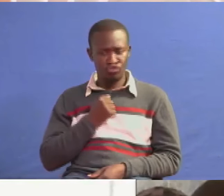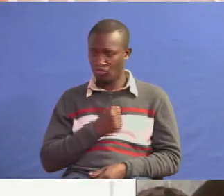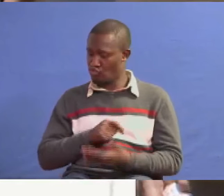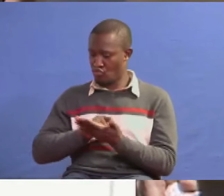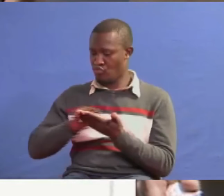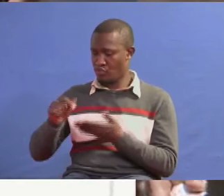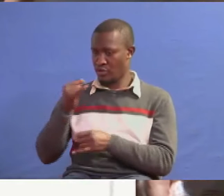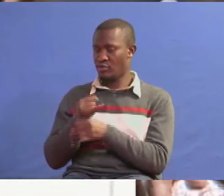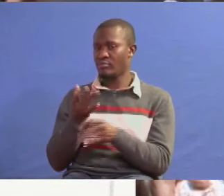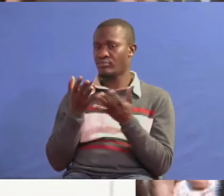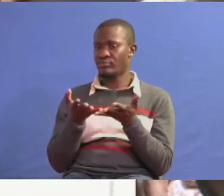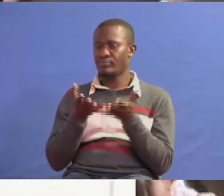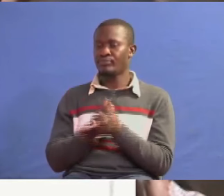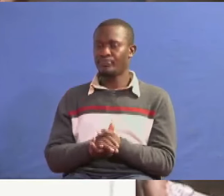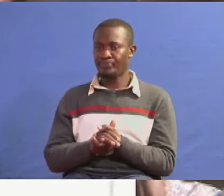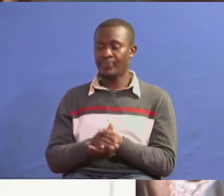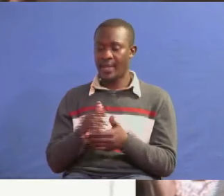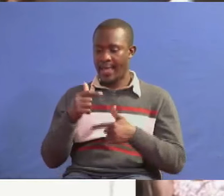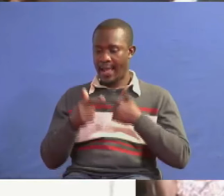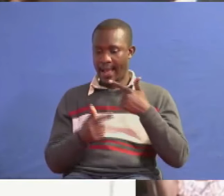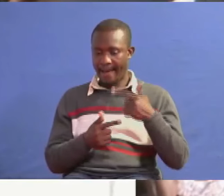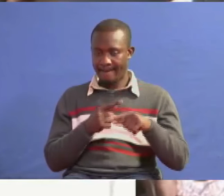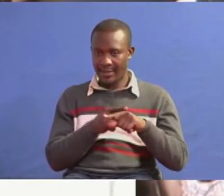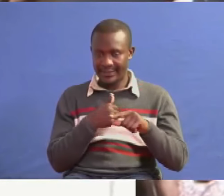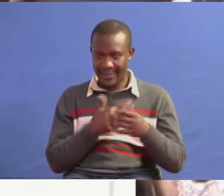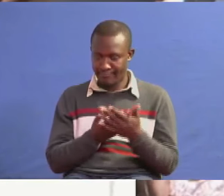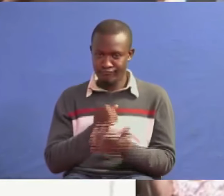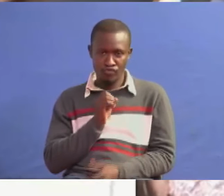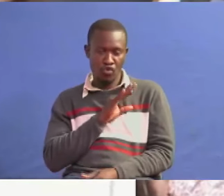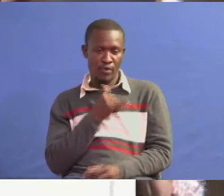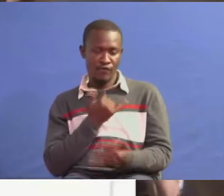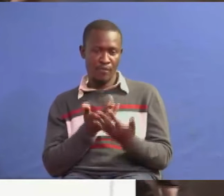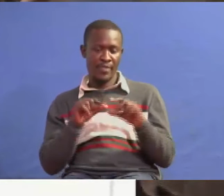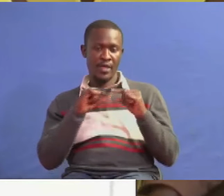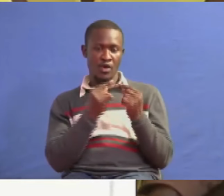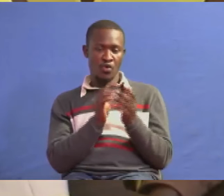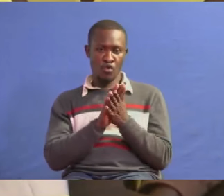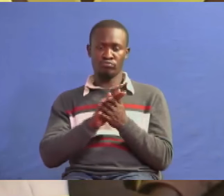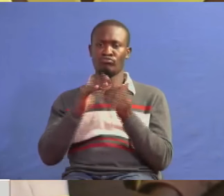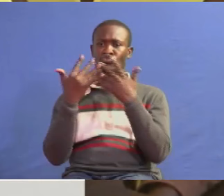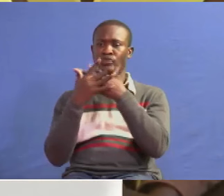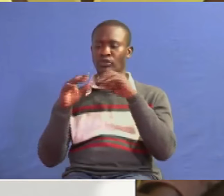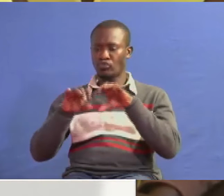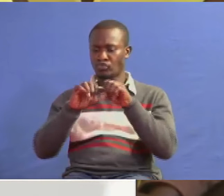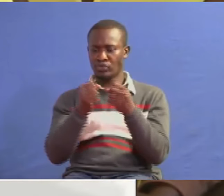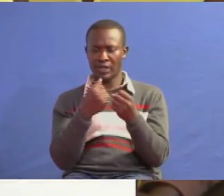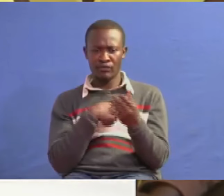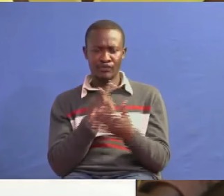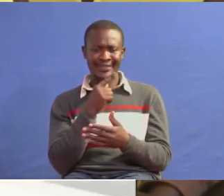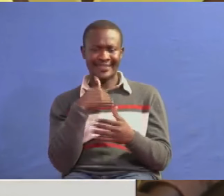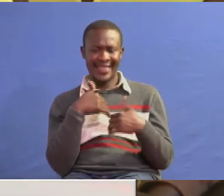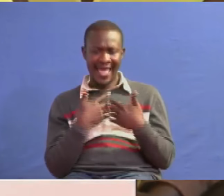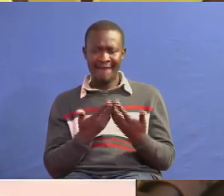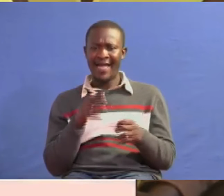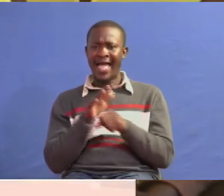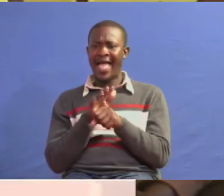kazi mara. This comes as the backdrop of complaints from the group known as Usiku Sako, who are accused to be behind a